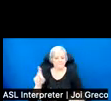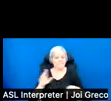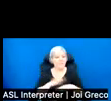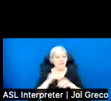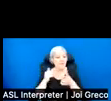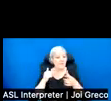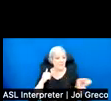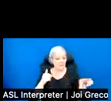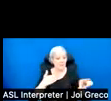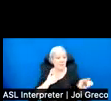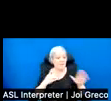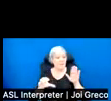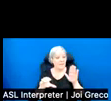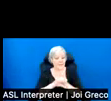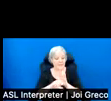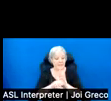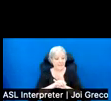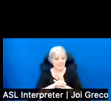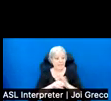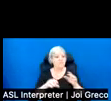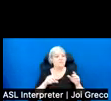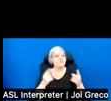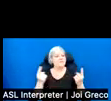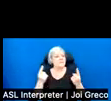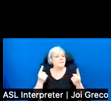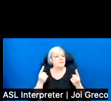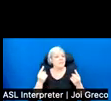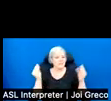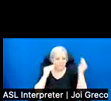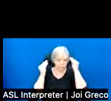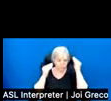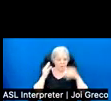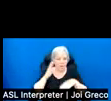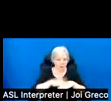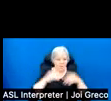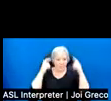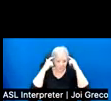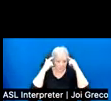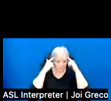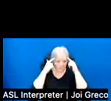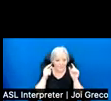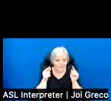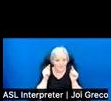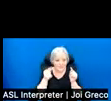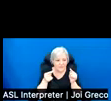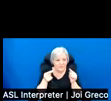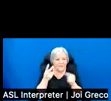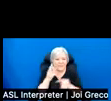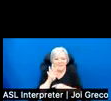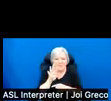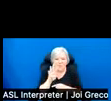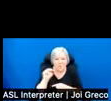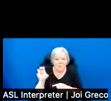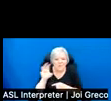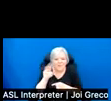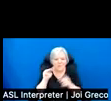have an image that is a system that is mounted within the brain itself. It's a very tiny sensor. You can see it's about